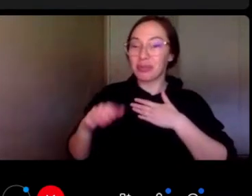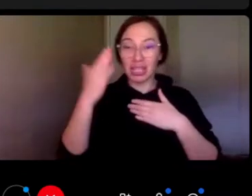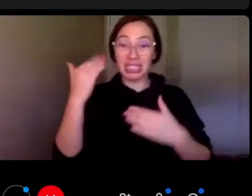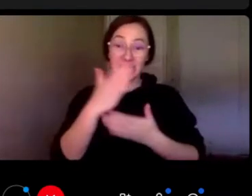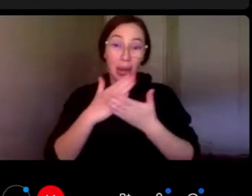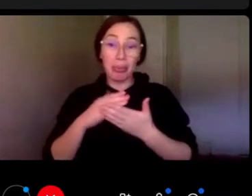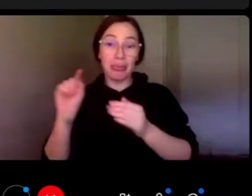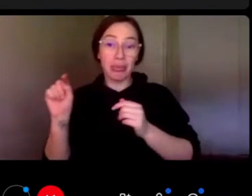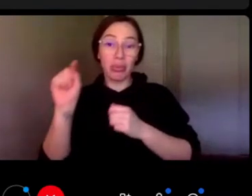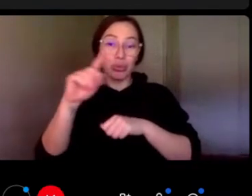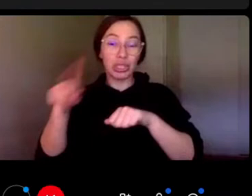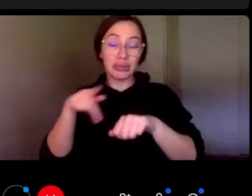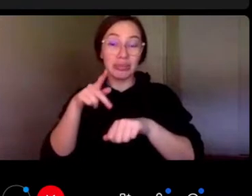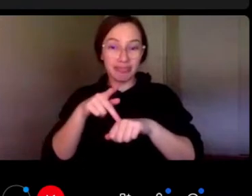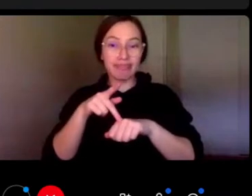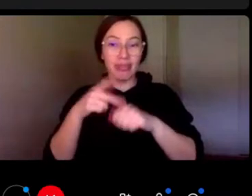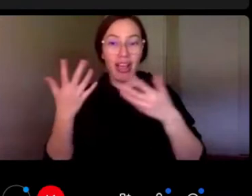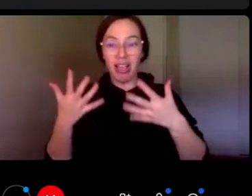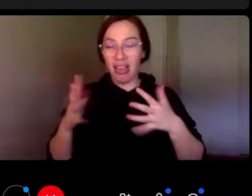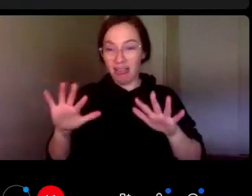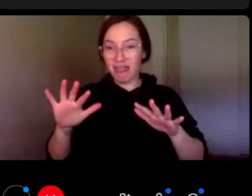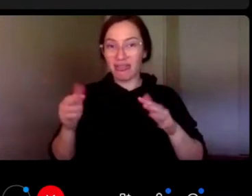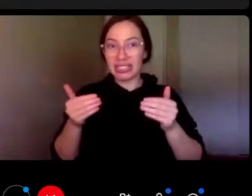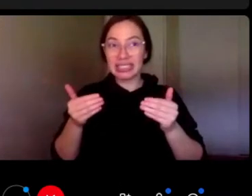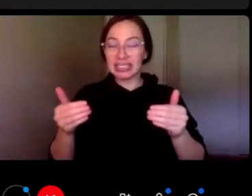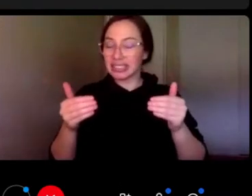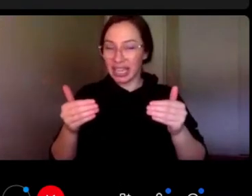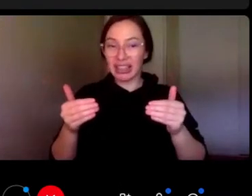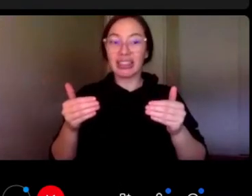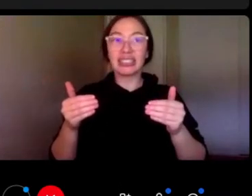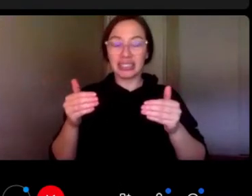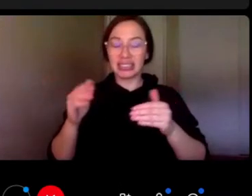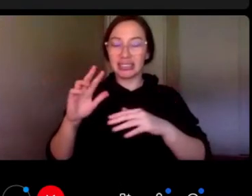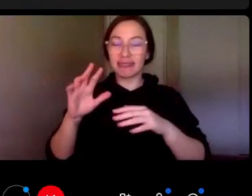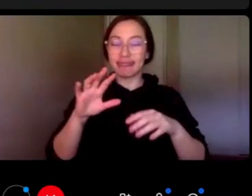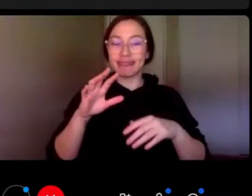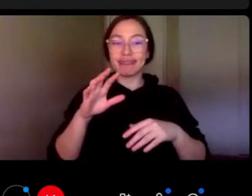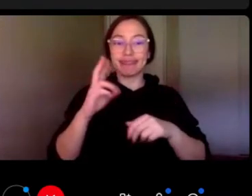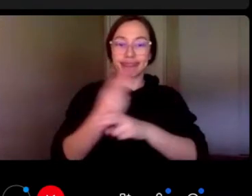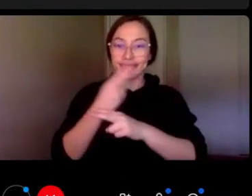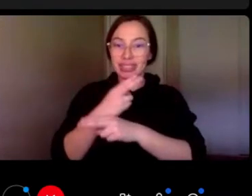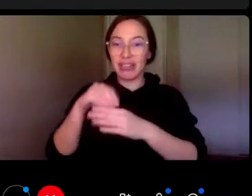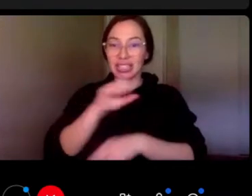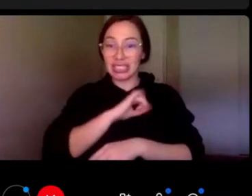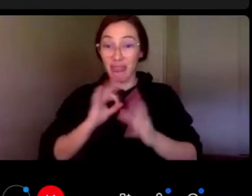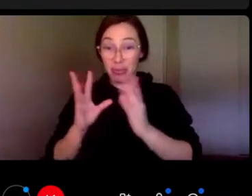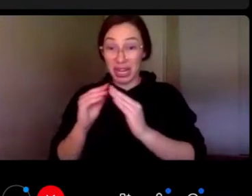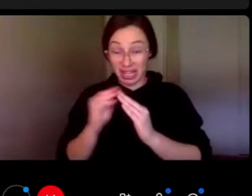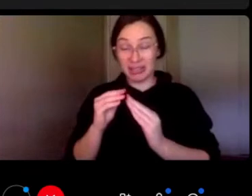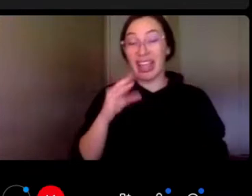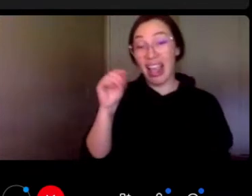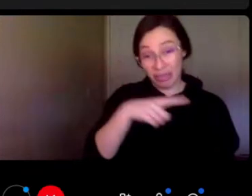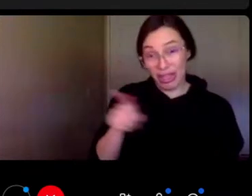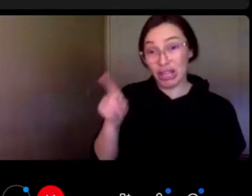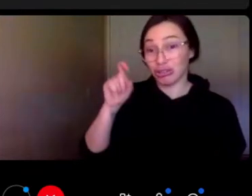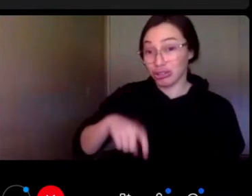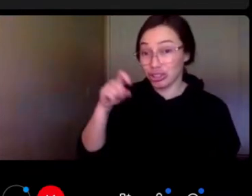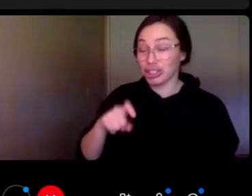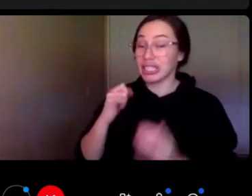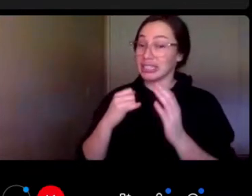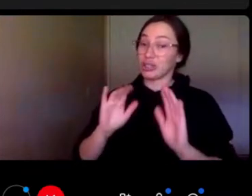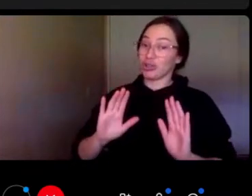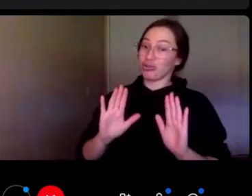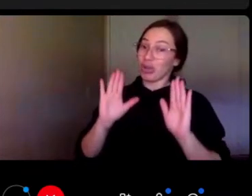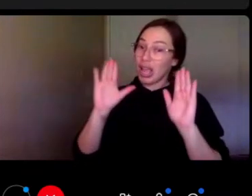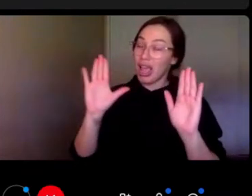principals have taken this and at their staff meeting have. And they should. Yeah. It's a great